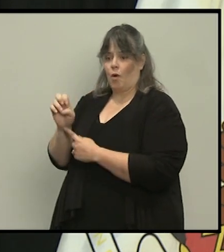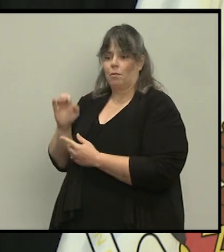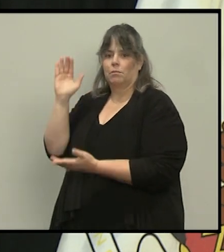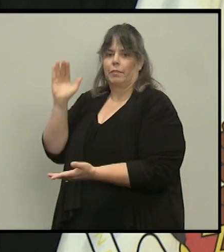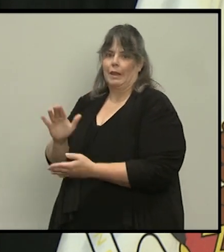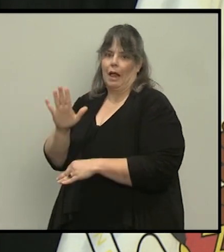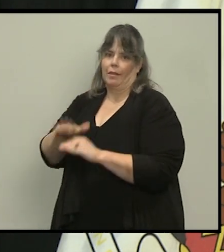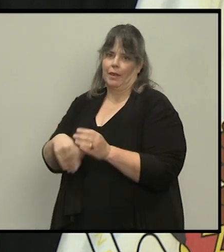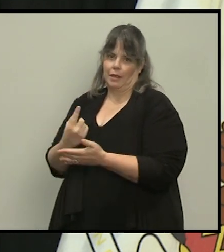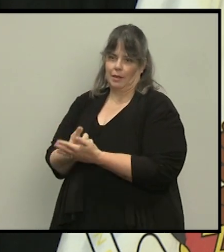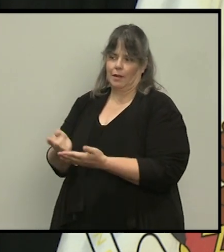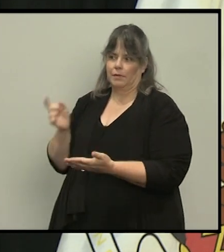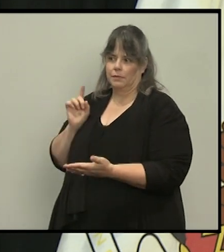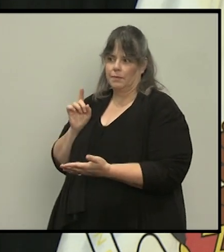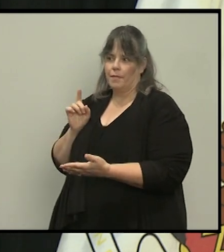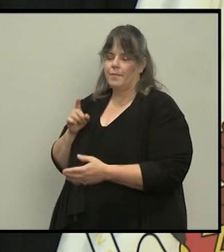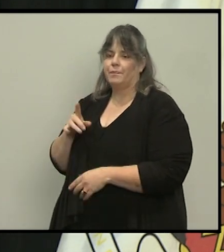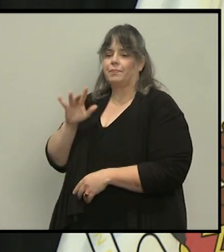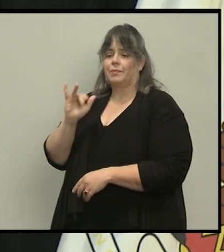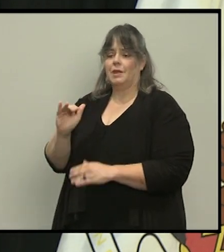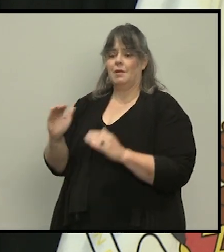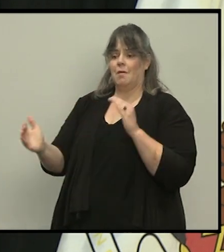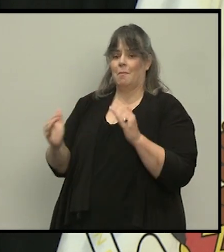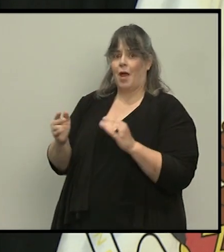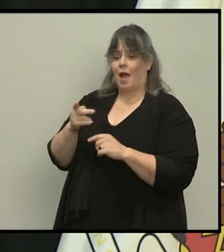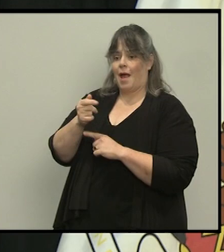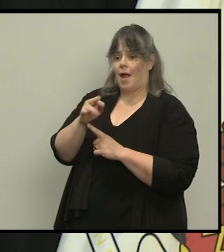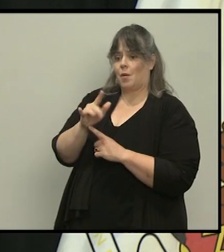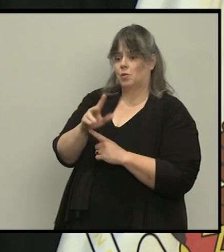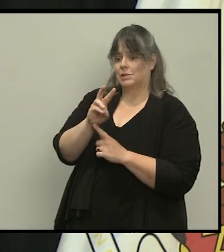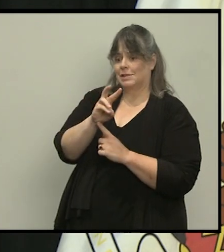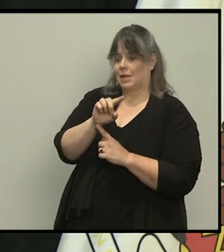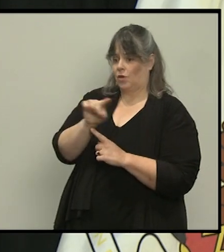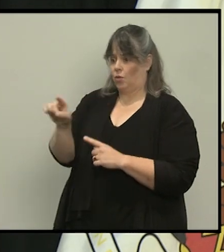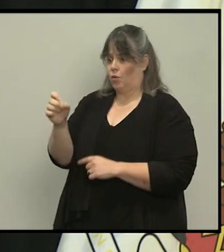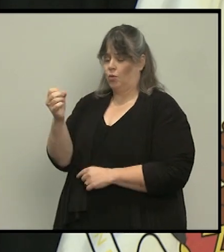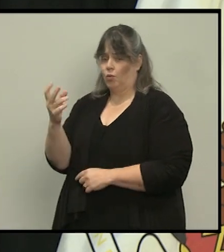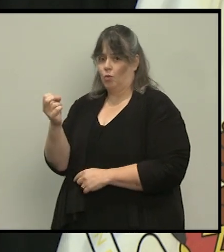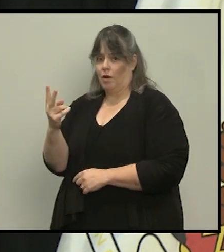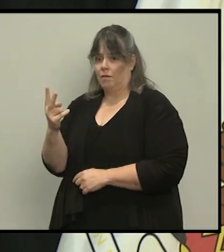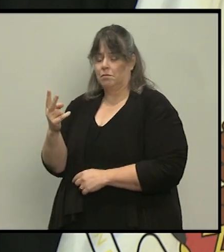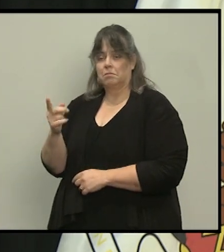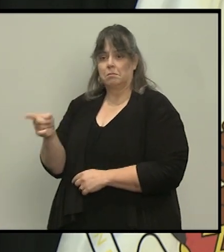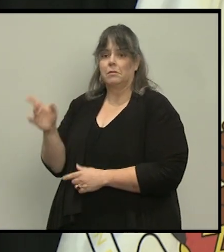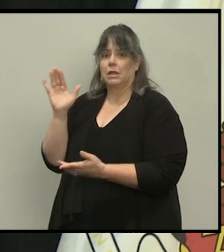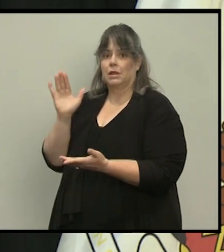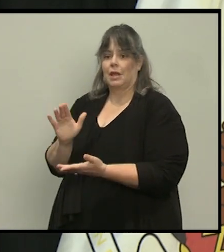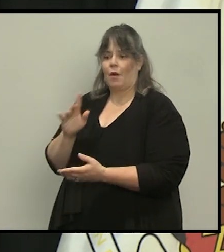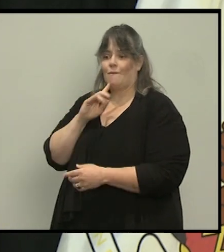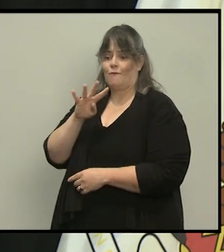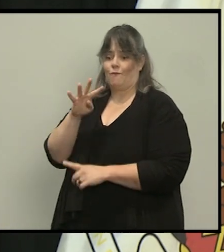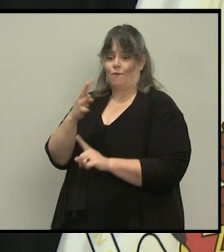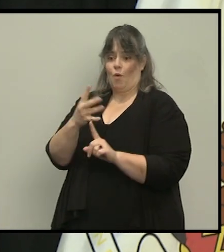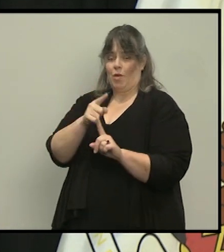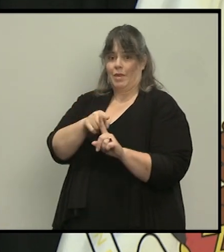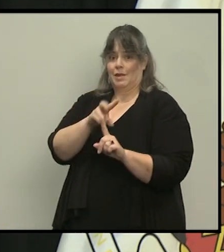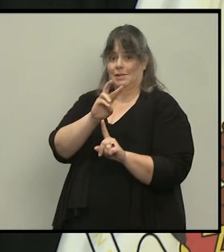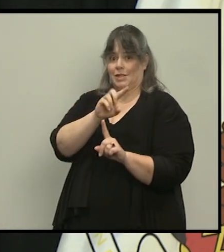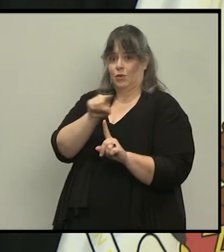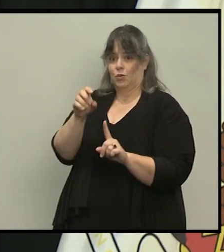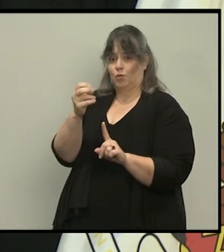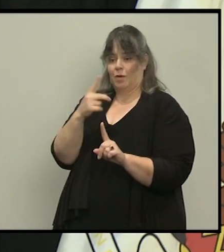week. This is compared to the week of April 6th through April 12th, which was the 4th week of the shelter in place order.